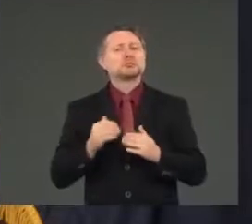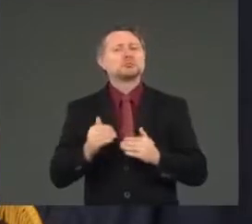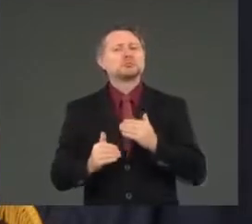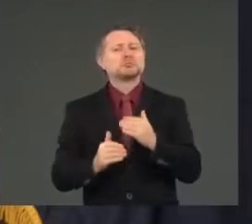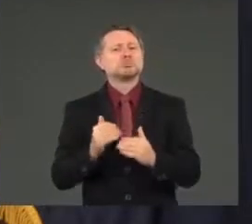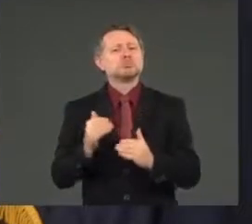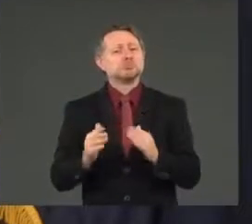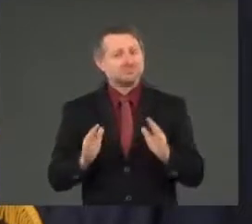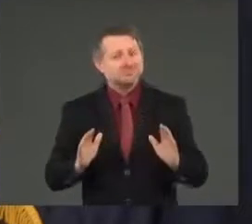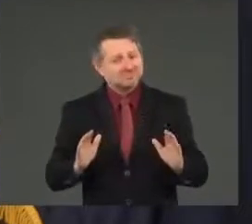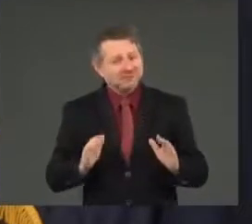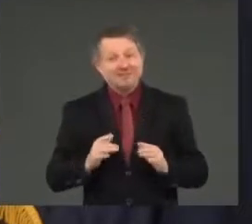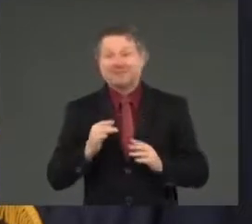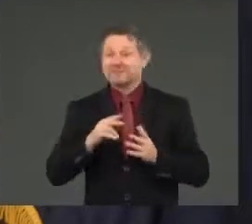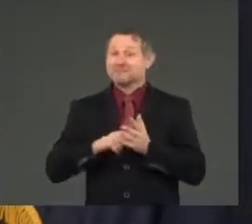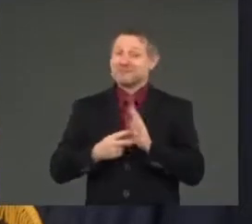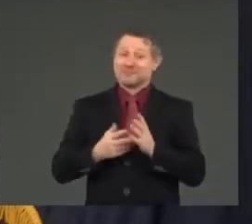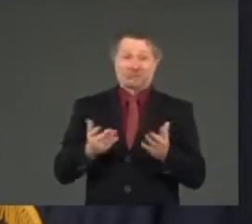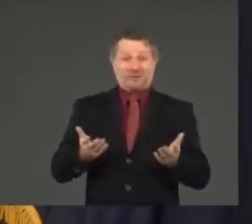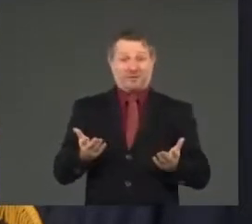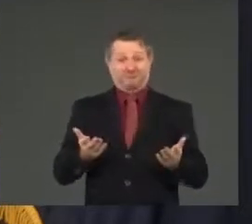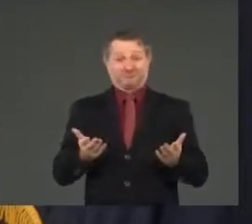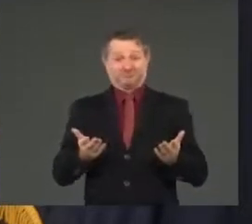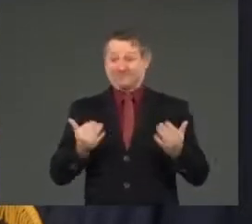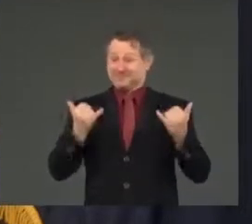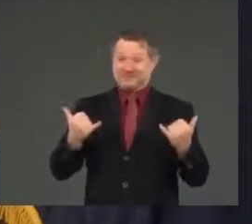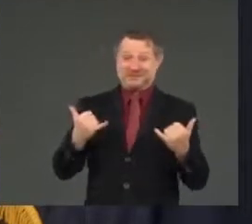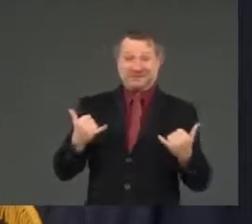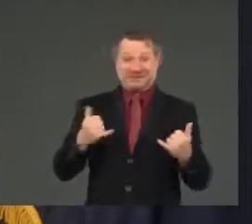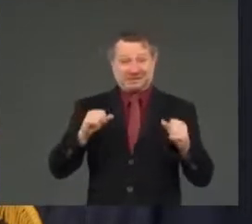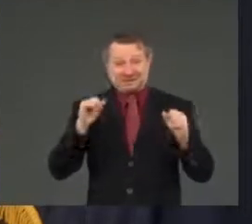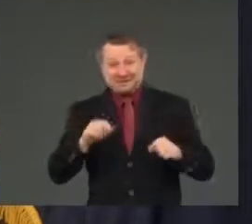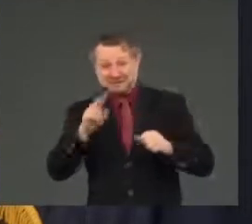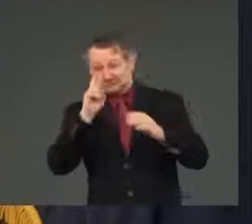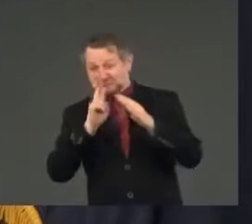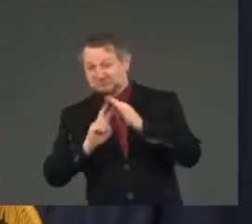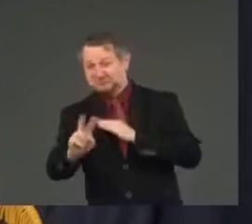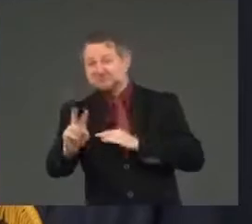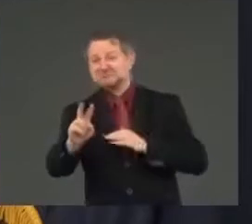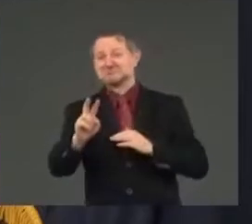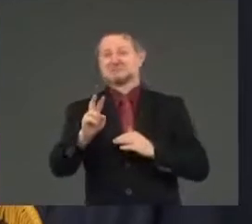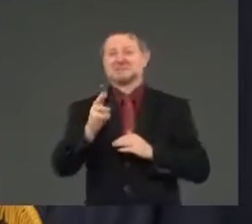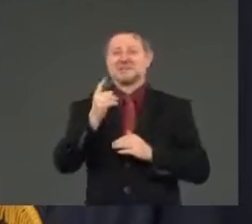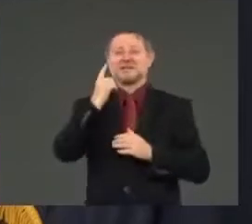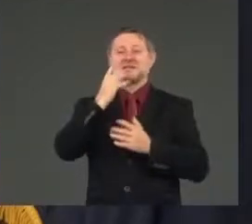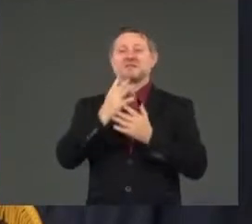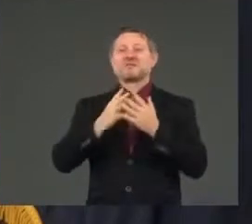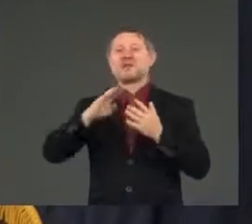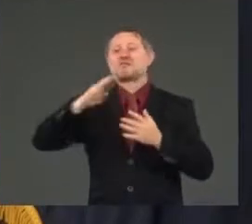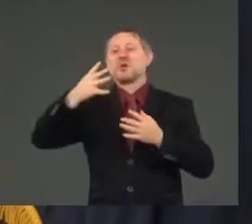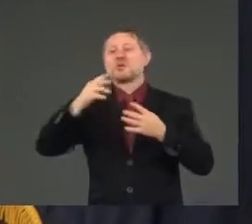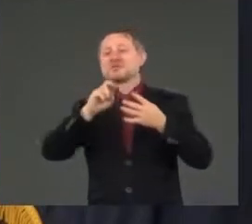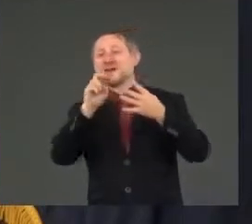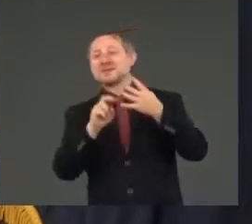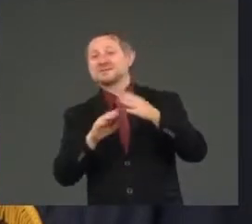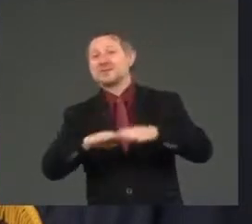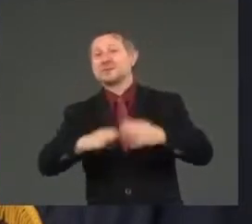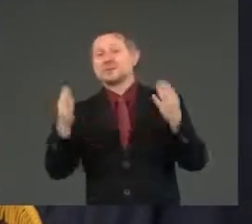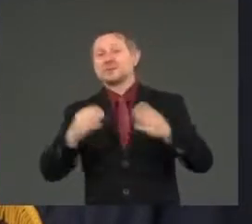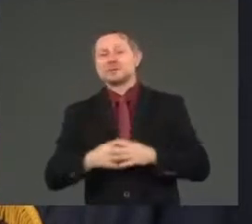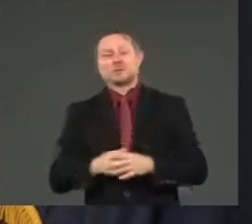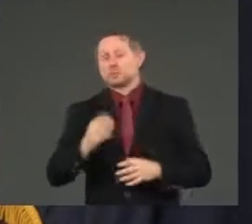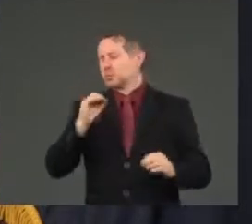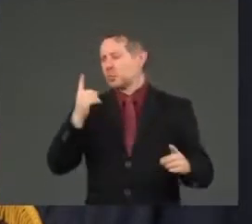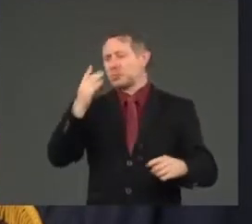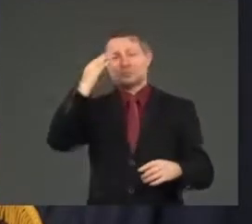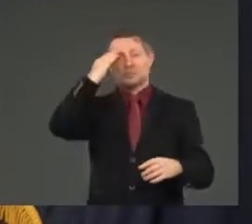But are we at a point where anyone can forecast when will phase 4 happen? No, not at this